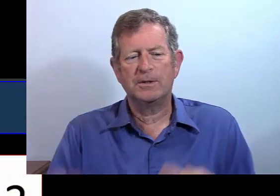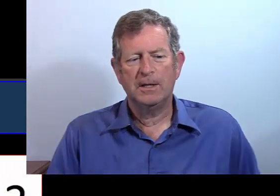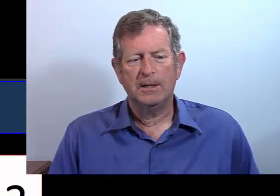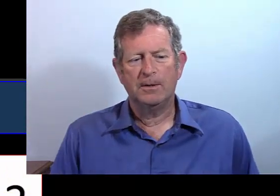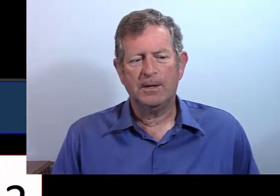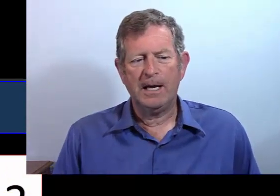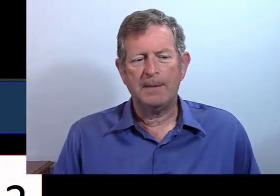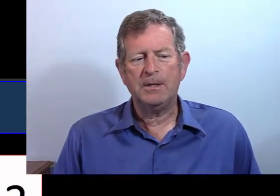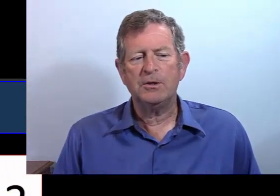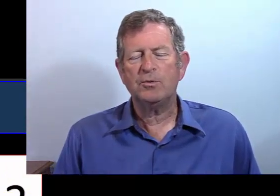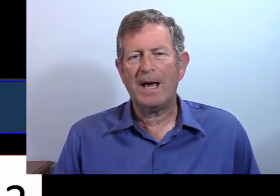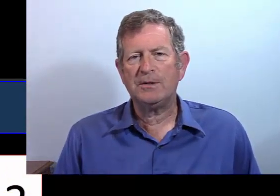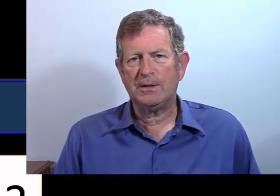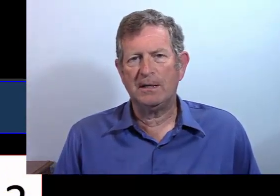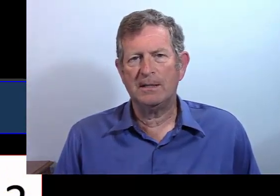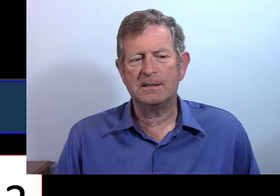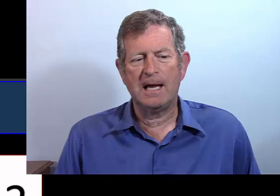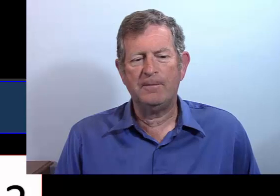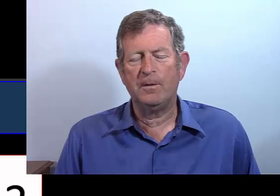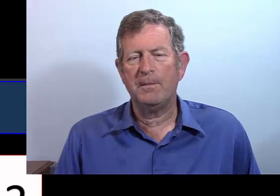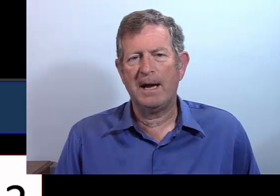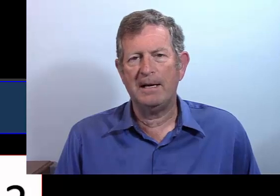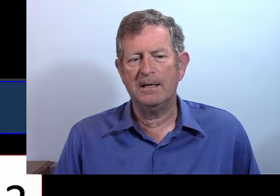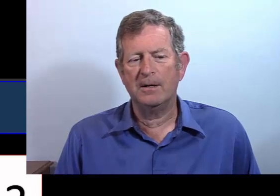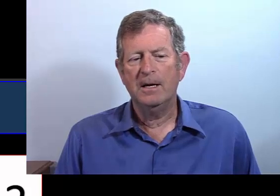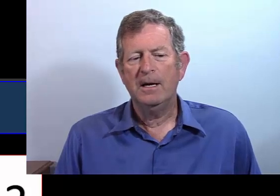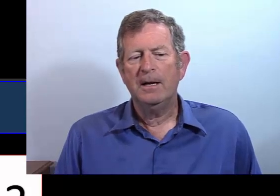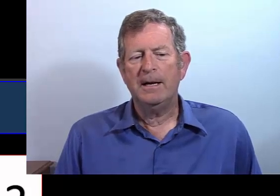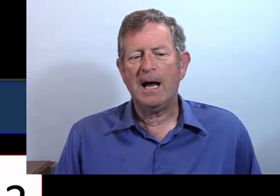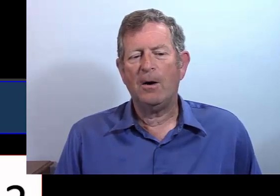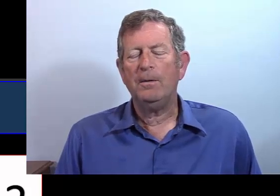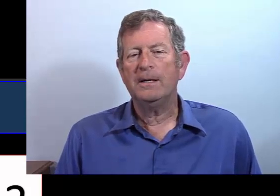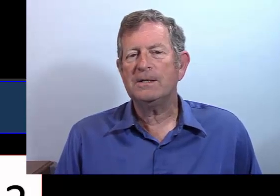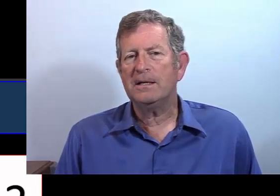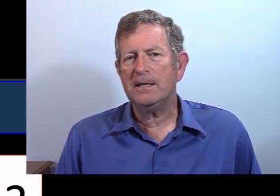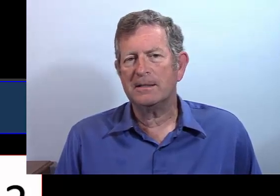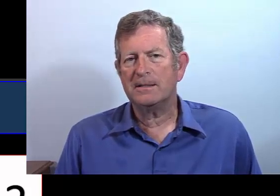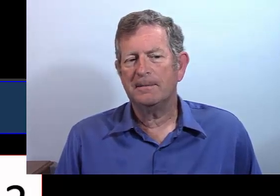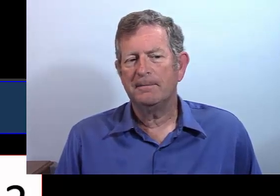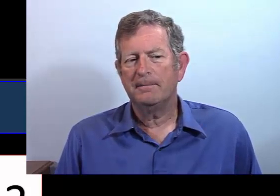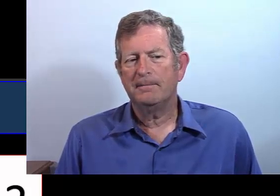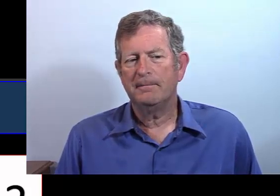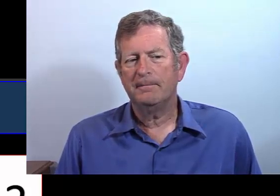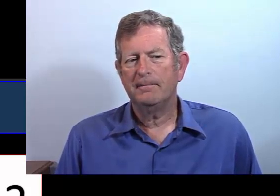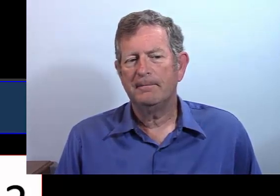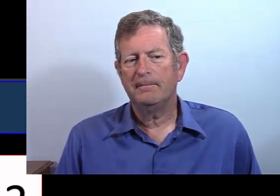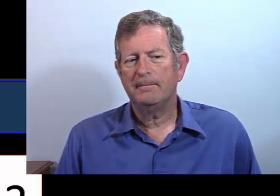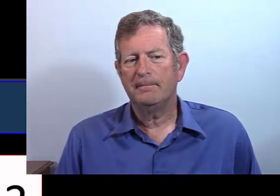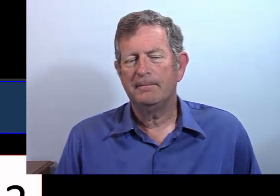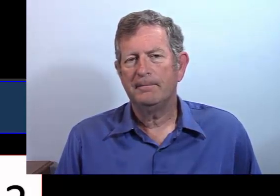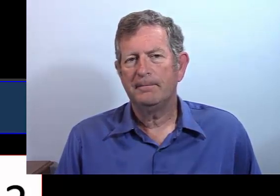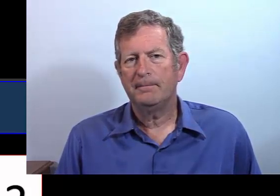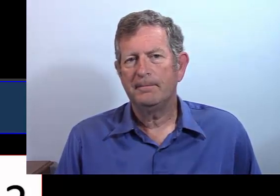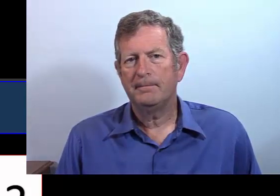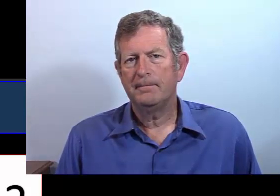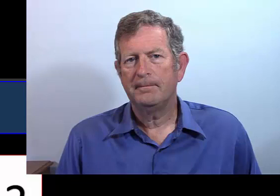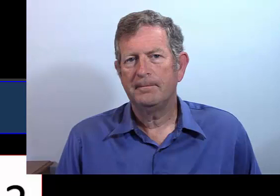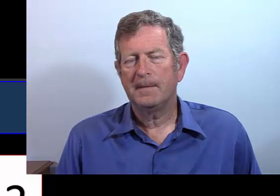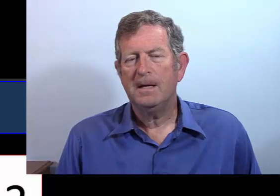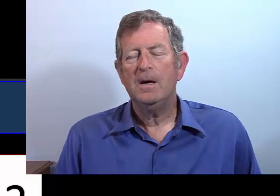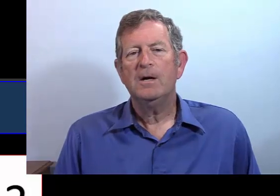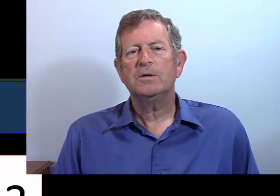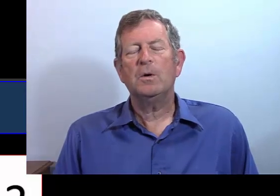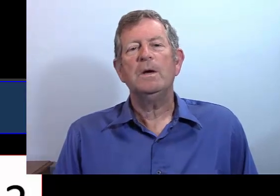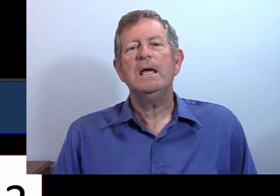a house. Okay, I'm contrasting his life with mine here. Now, listen to this. He makes the bed, and I make the